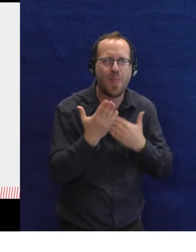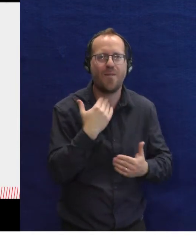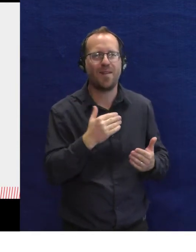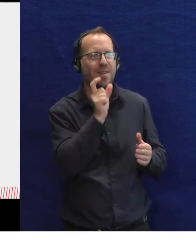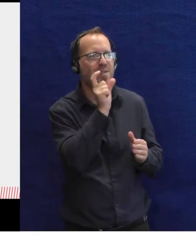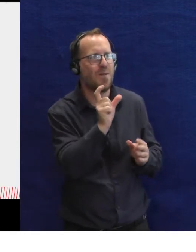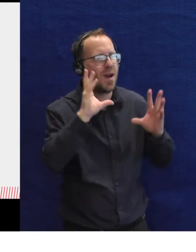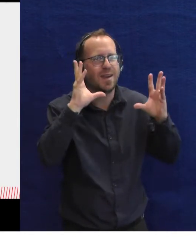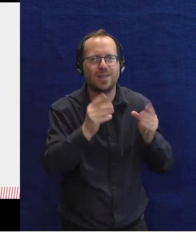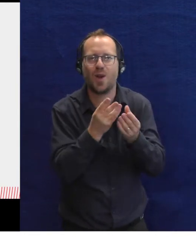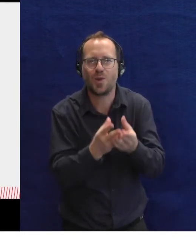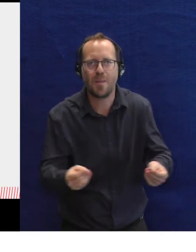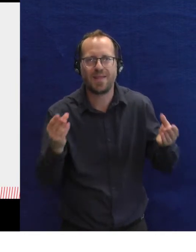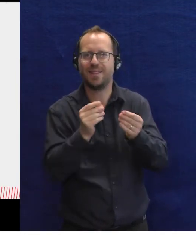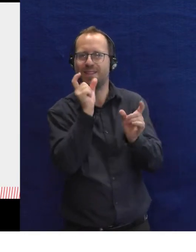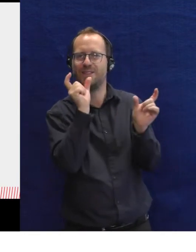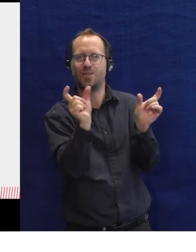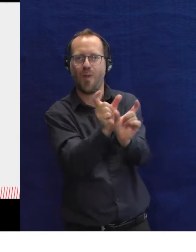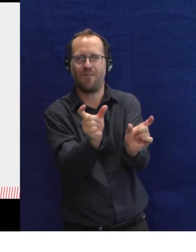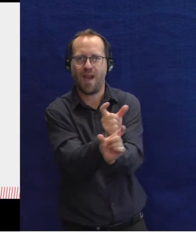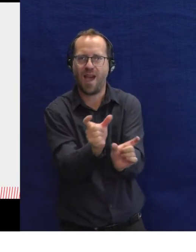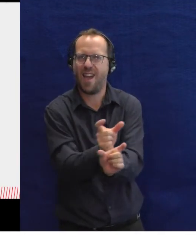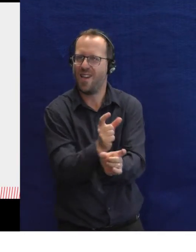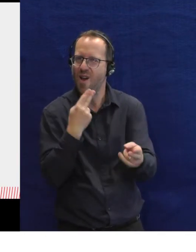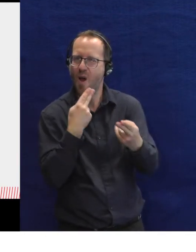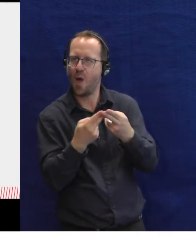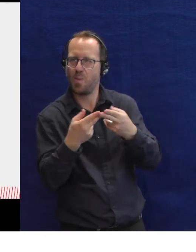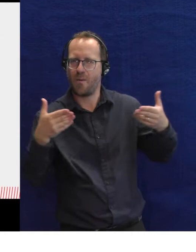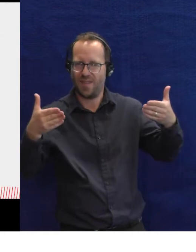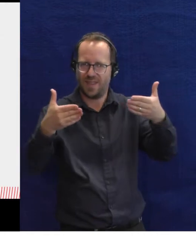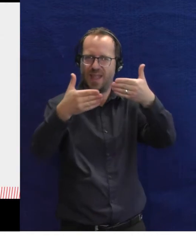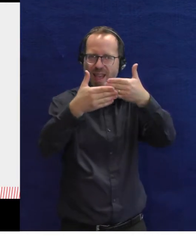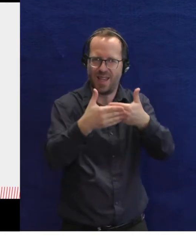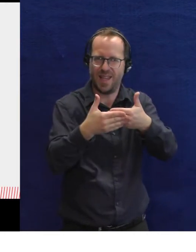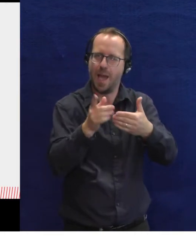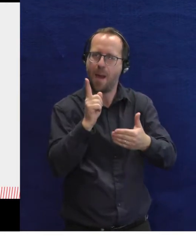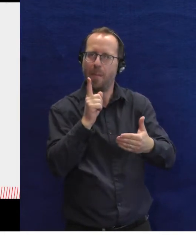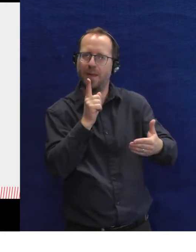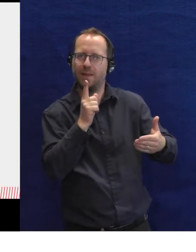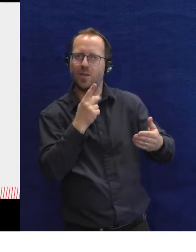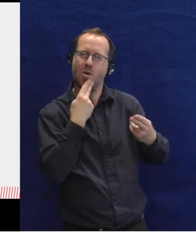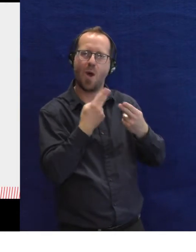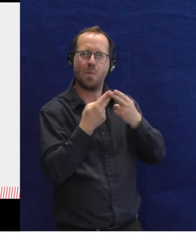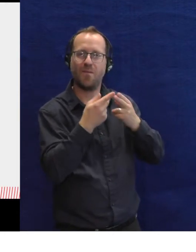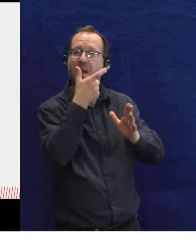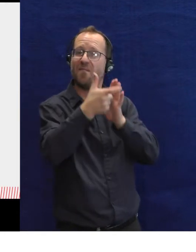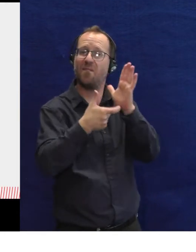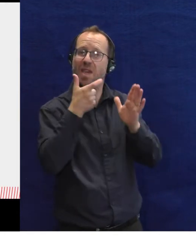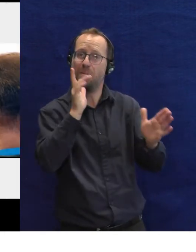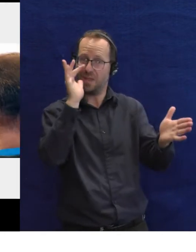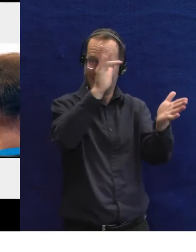Still providing the same information, but being a part of the movie, not being an obstacle, not being something extra.